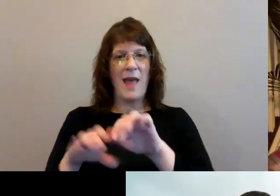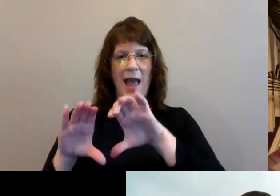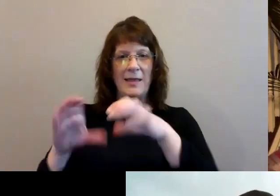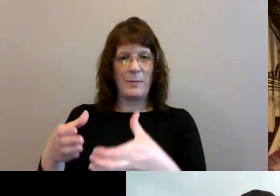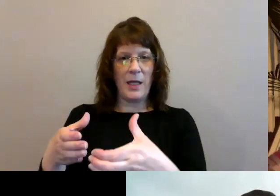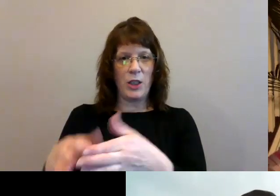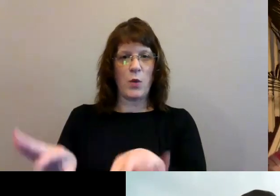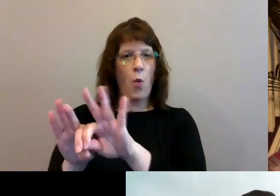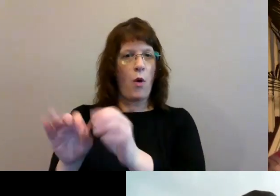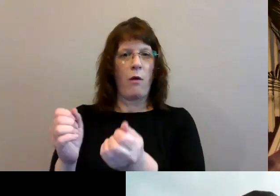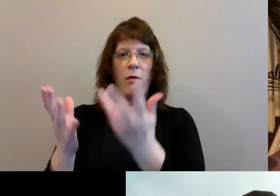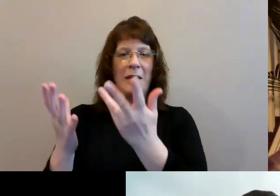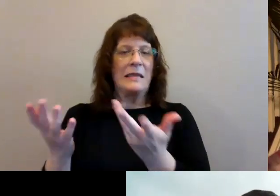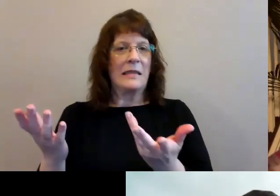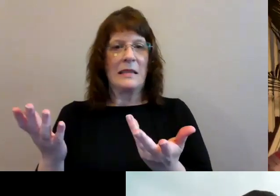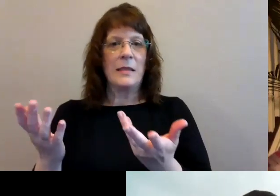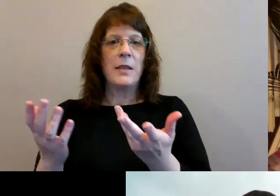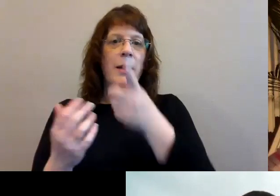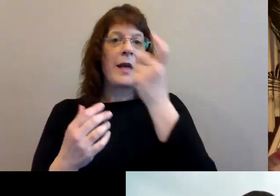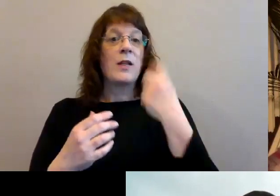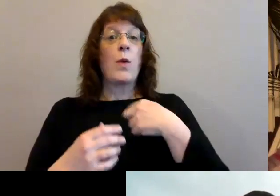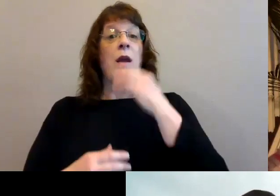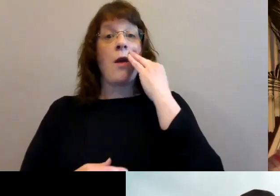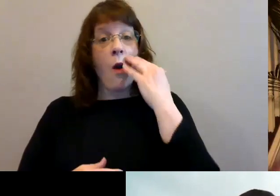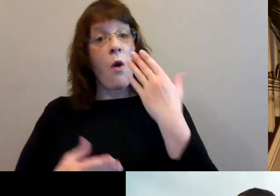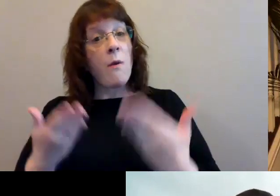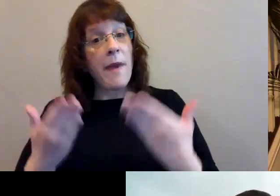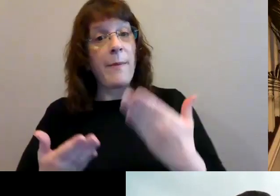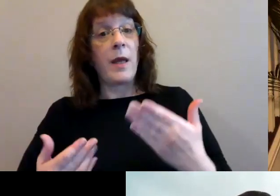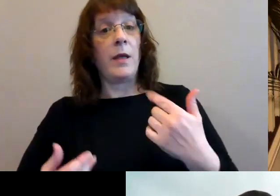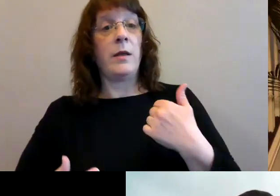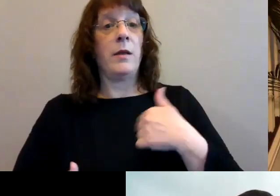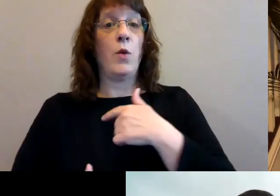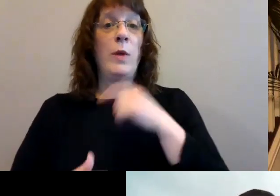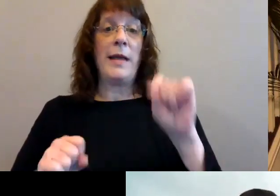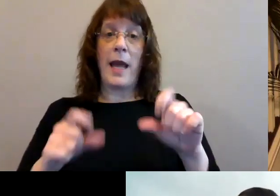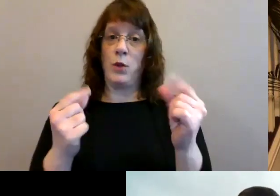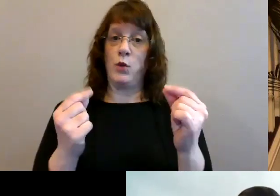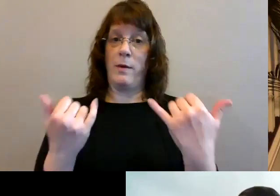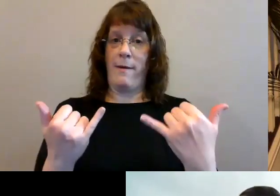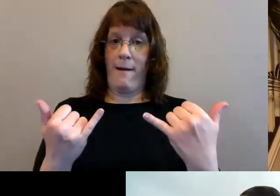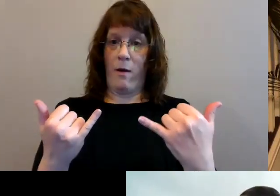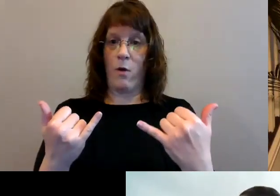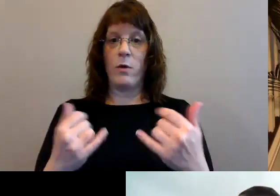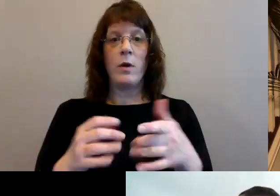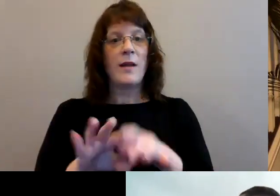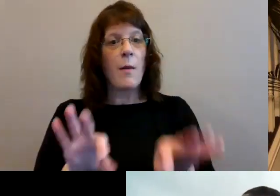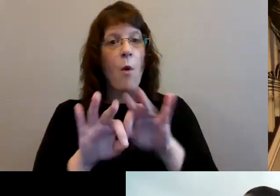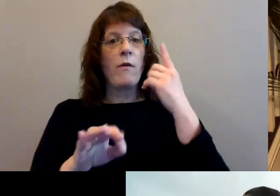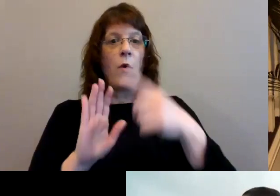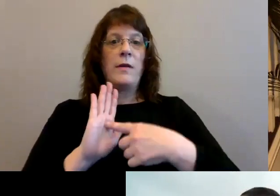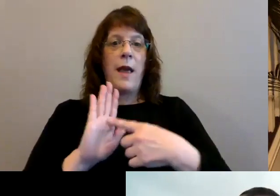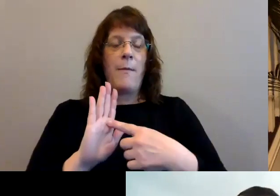we know maybe we can do with it now, in how important it is, for example, in